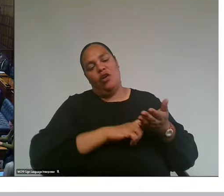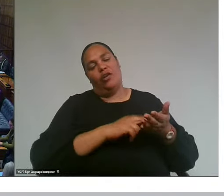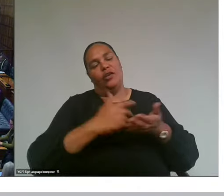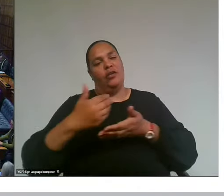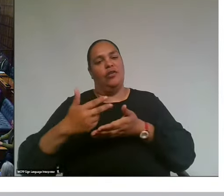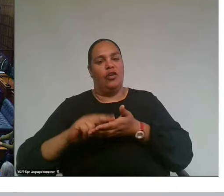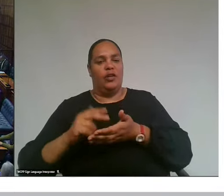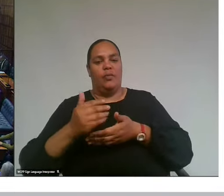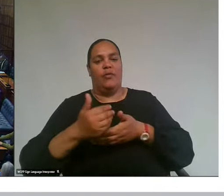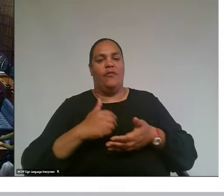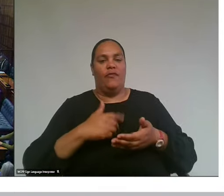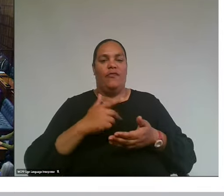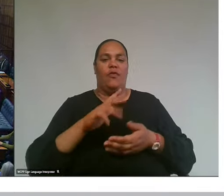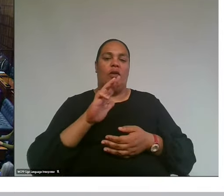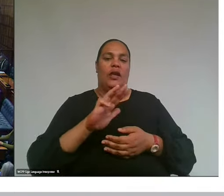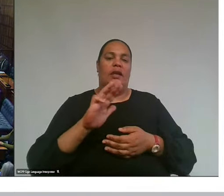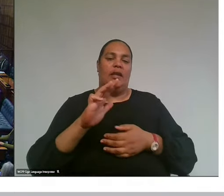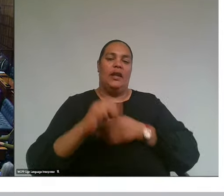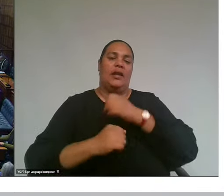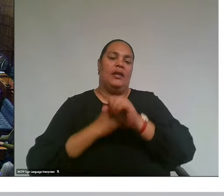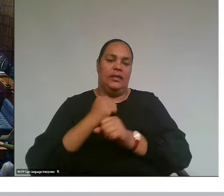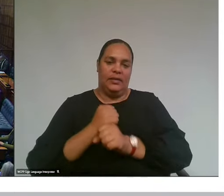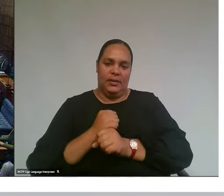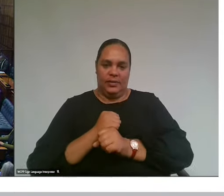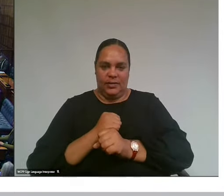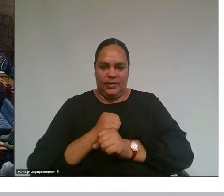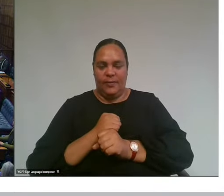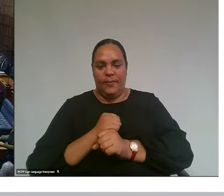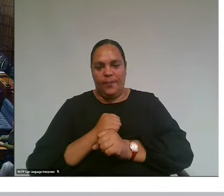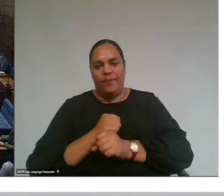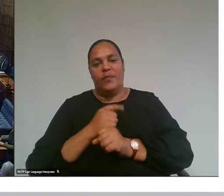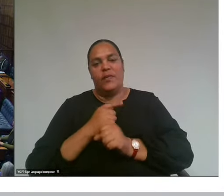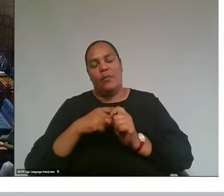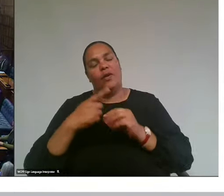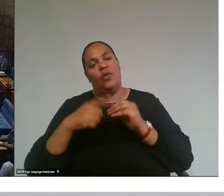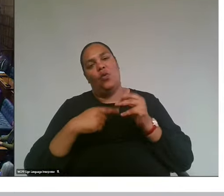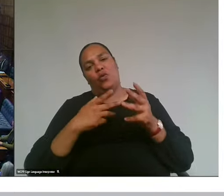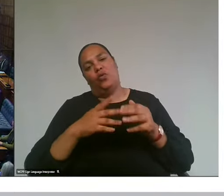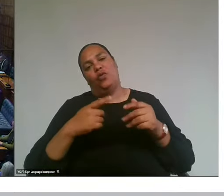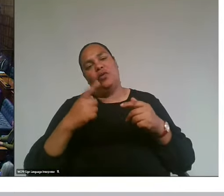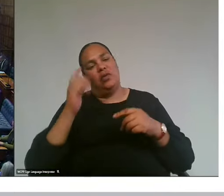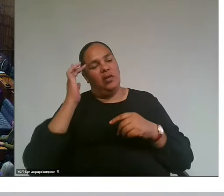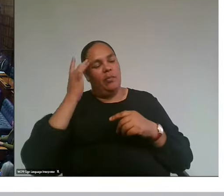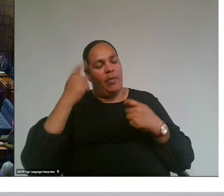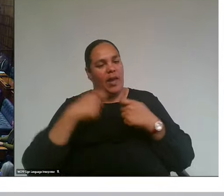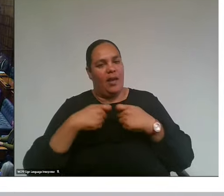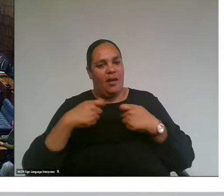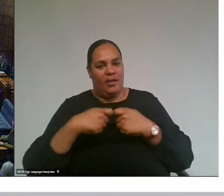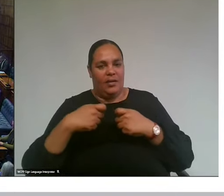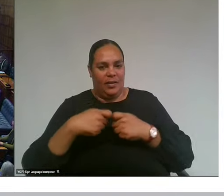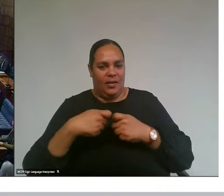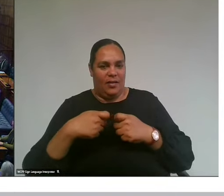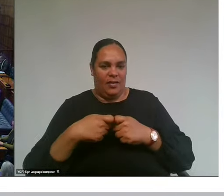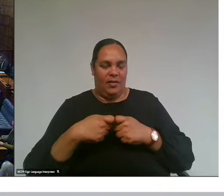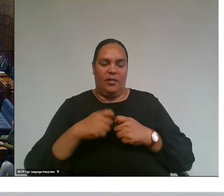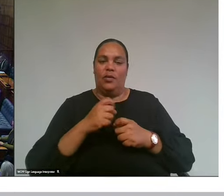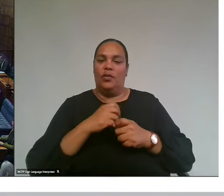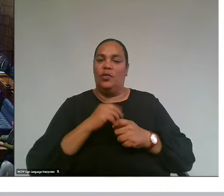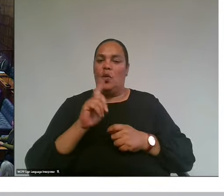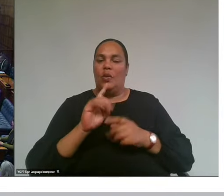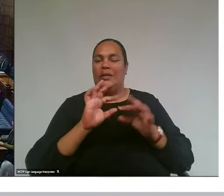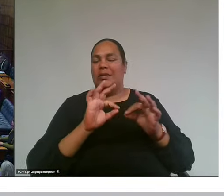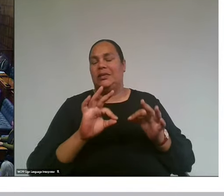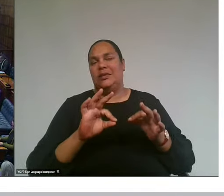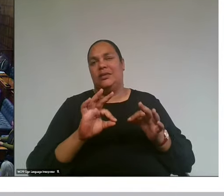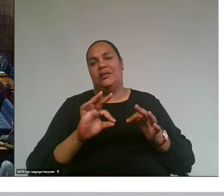99 years you know and it has always been a battle and to to deal with